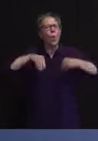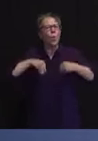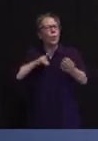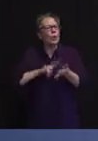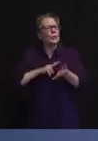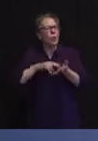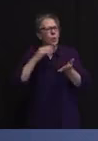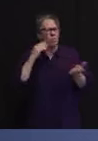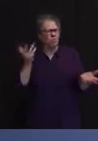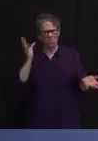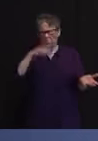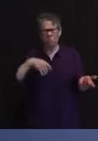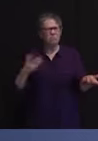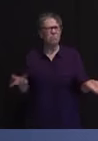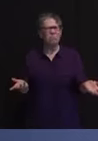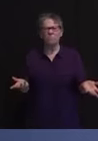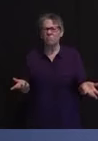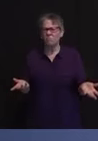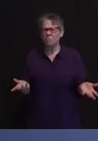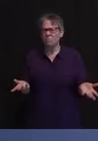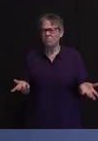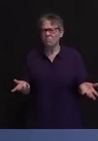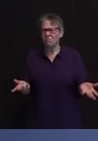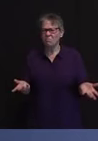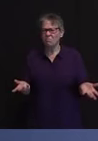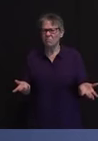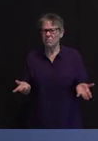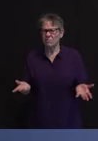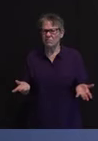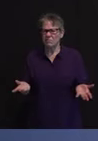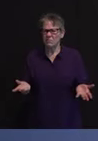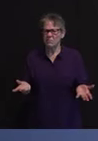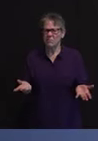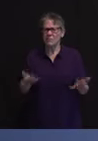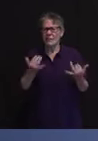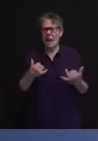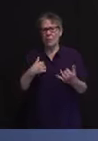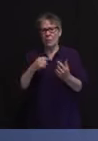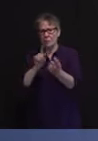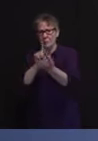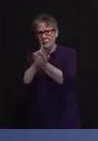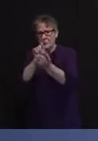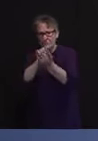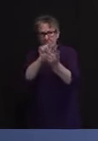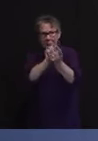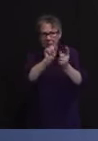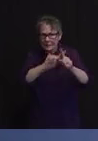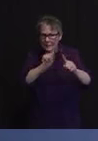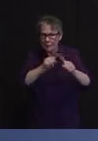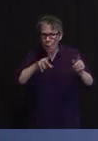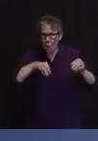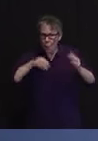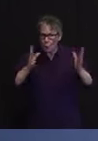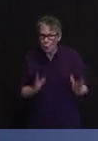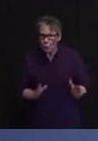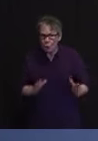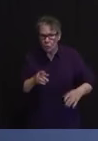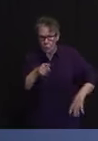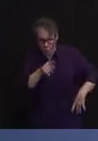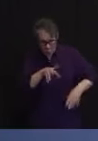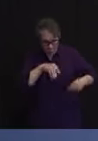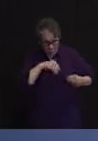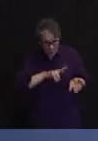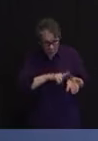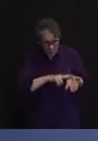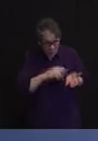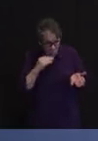also paid a fairly high price to get the appropriate PPE so that the patients can be taken care of,